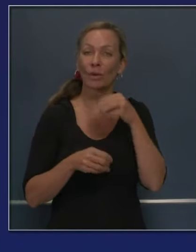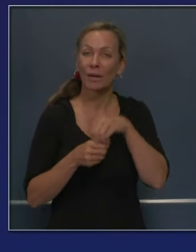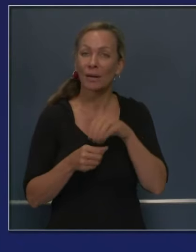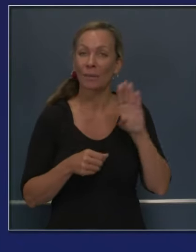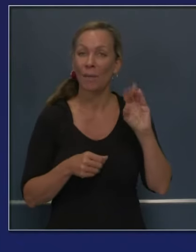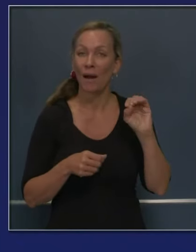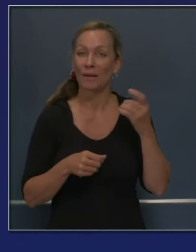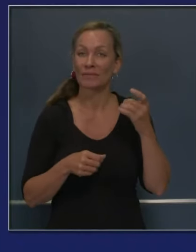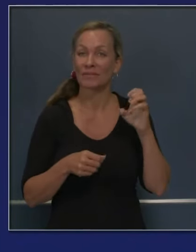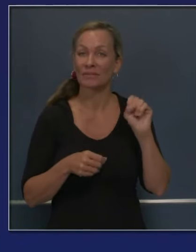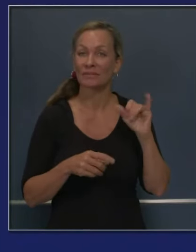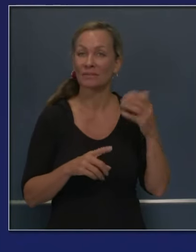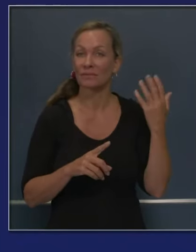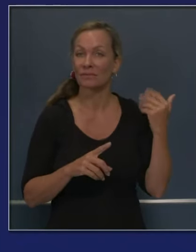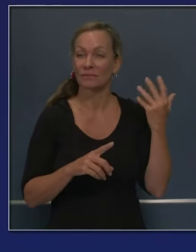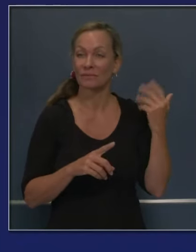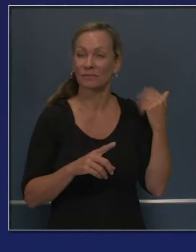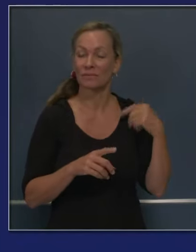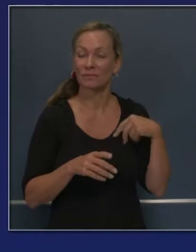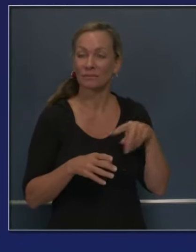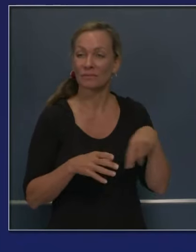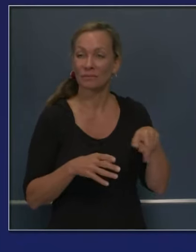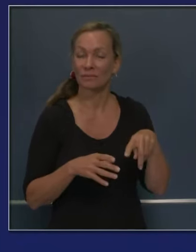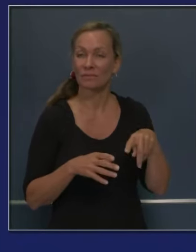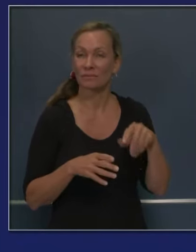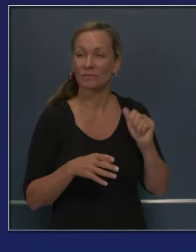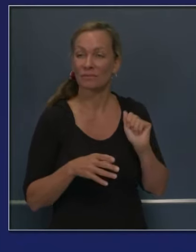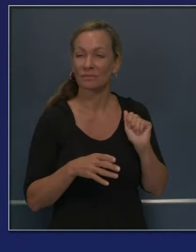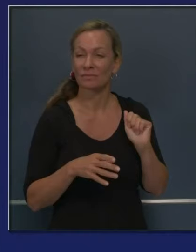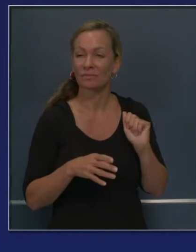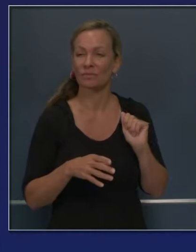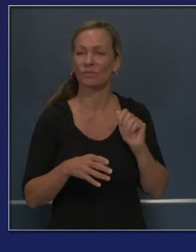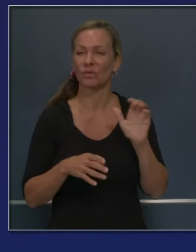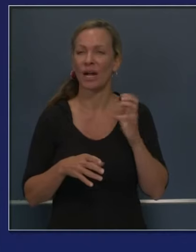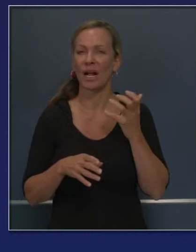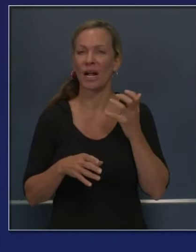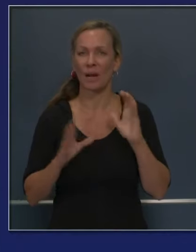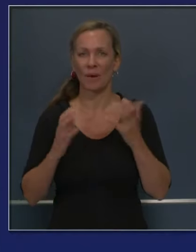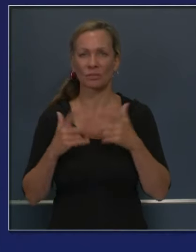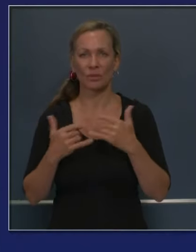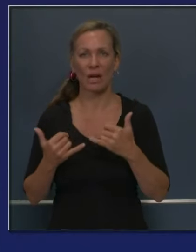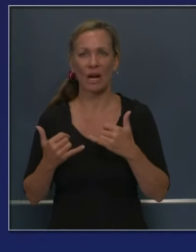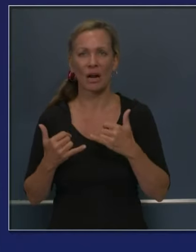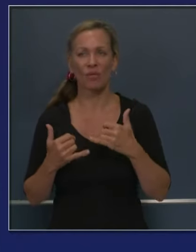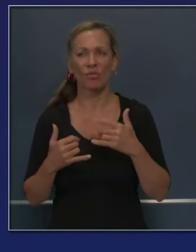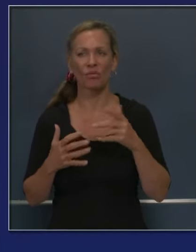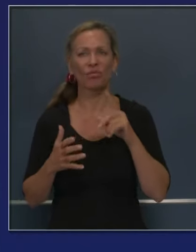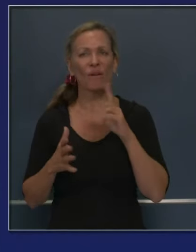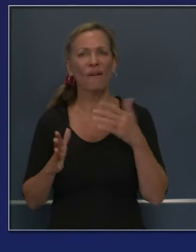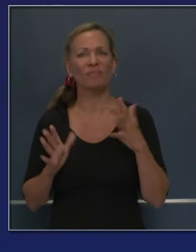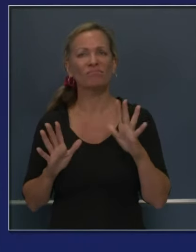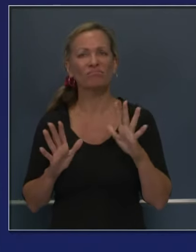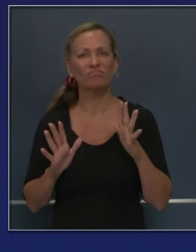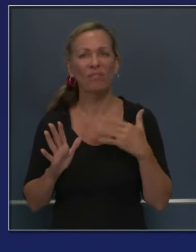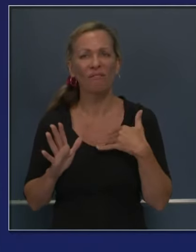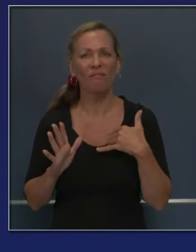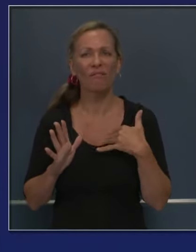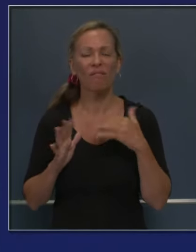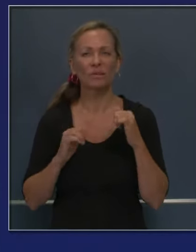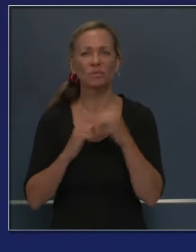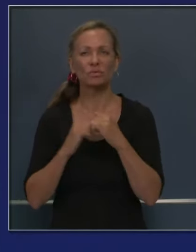boxes. World Central Kitchen, being a leader in this space, incredible work they were doing, seeing that firsthand. So I couldn't be more